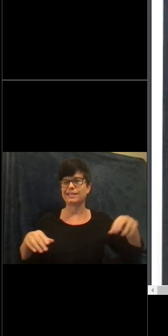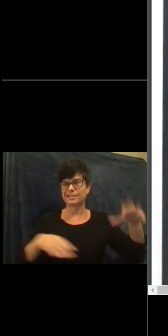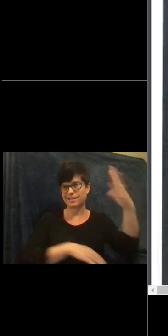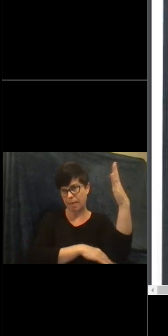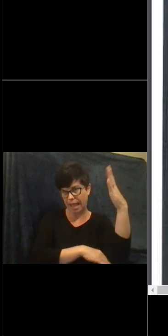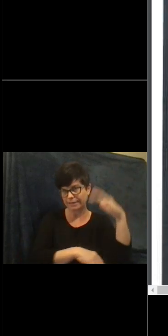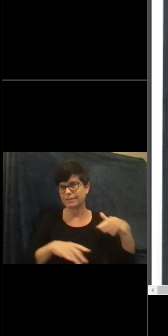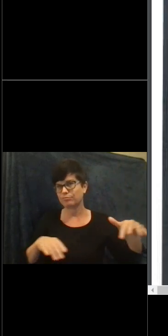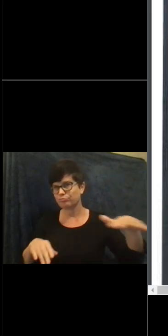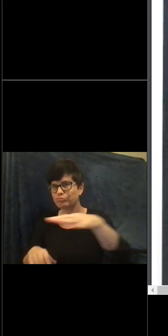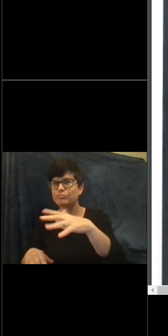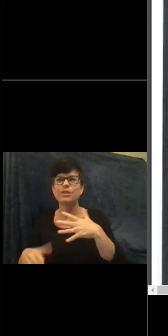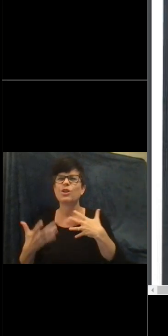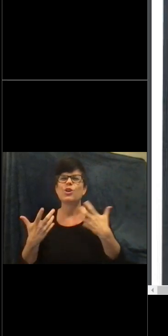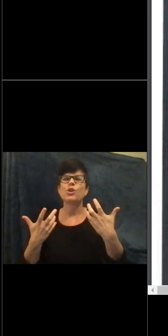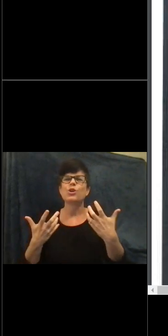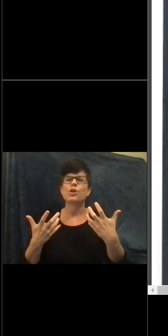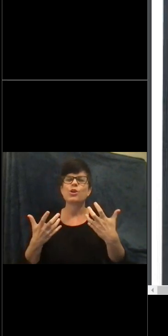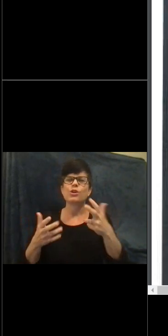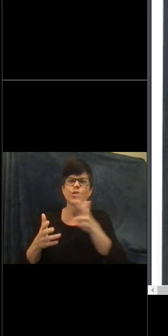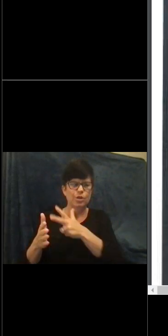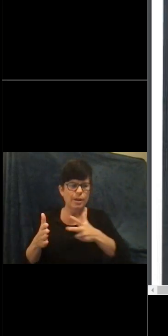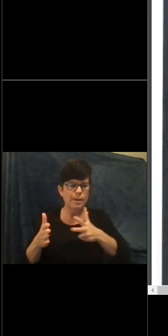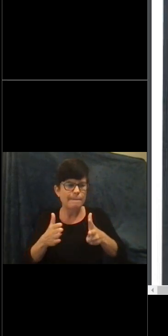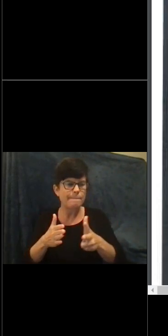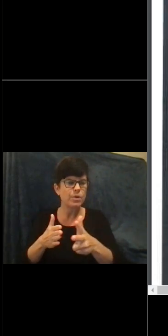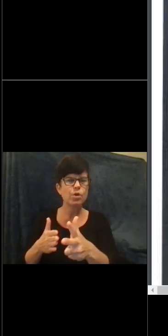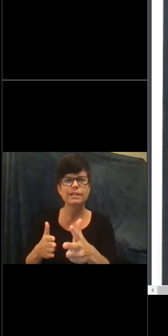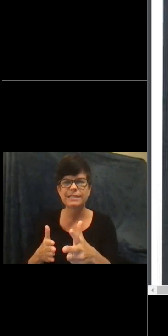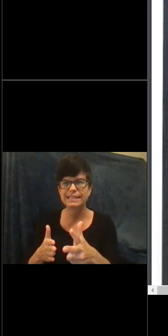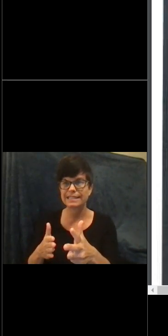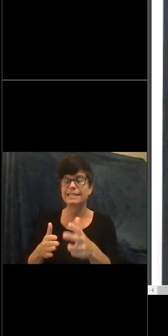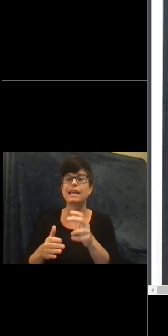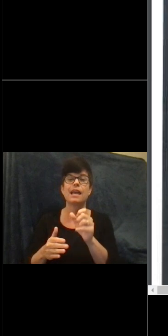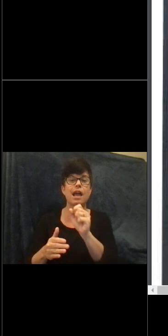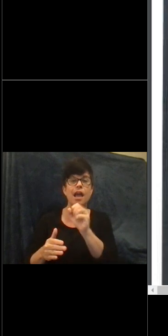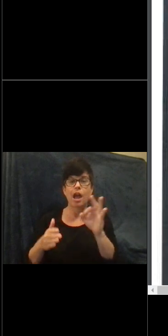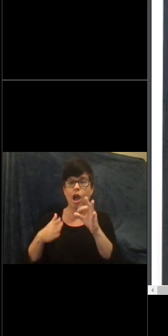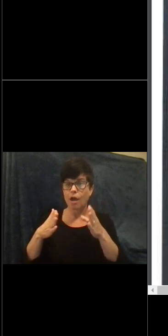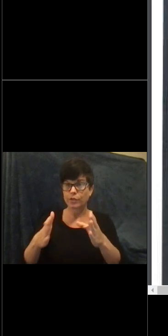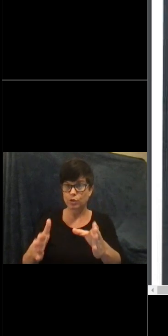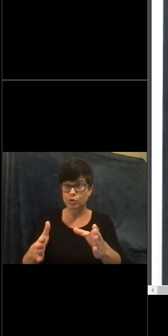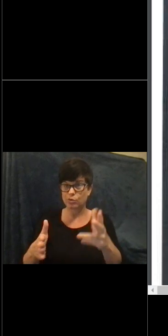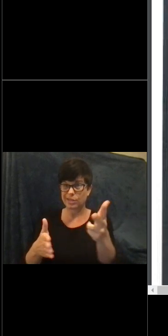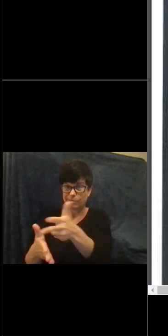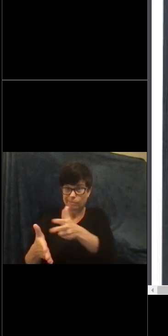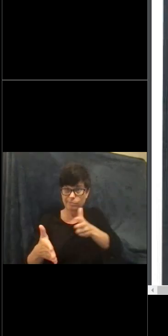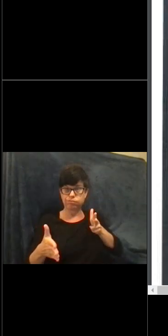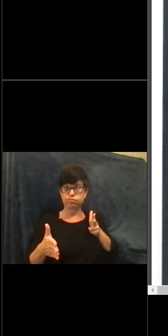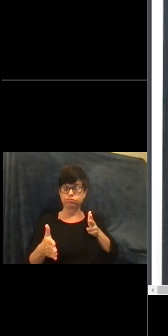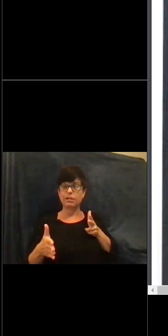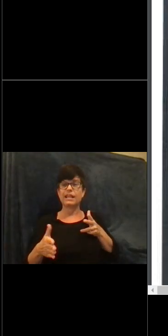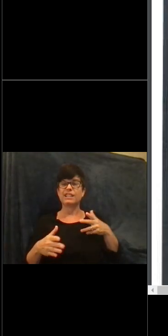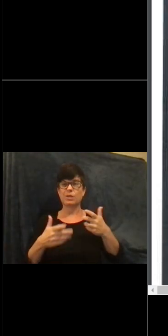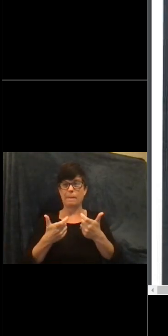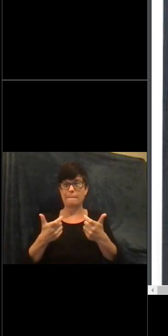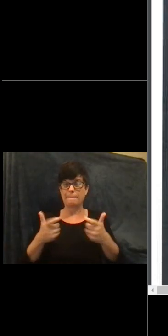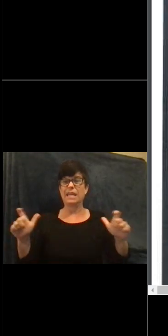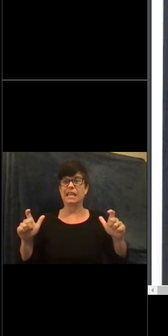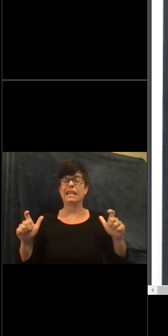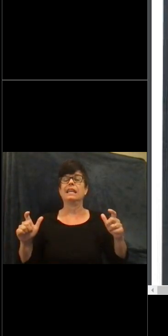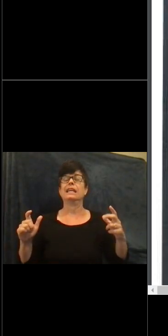parking. You can't pull a car and ride off the street back in and back out onto Boynton Beach Boulevard. You don't want that. It's